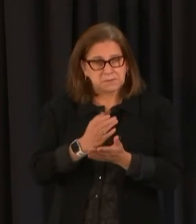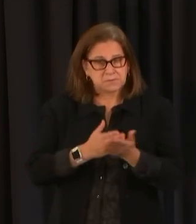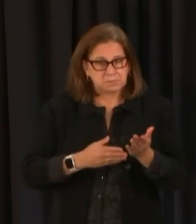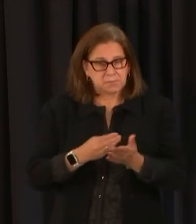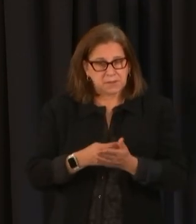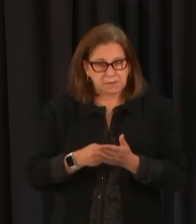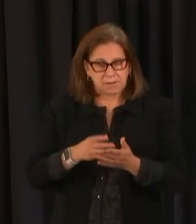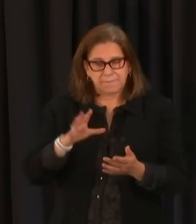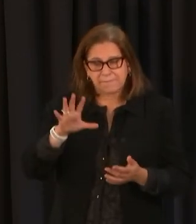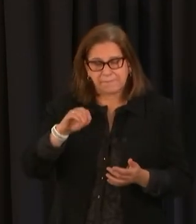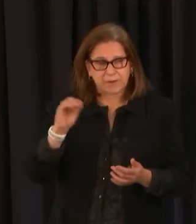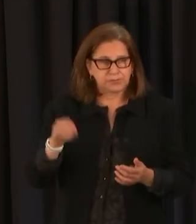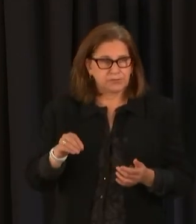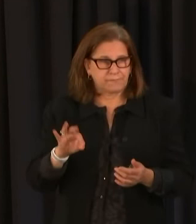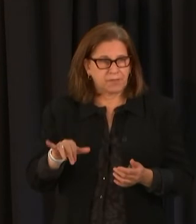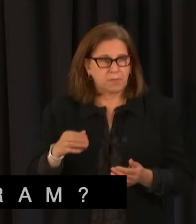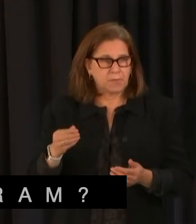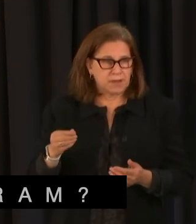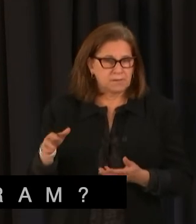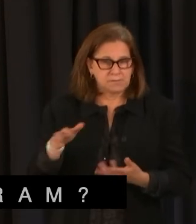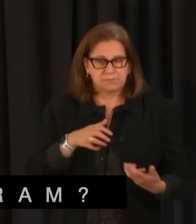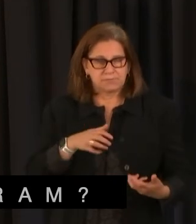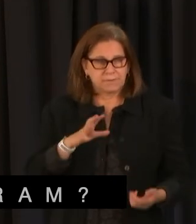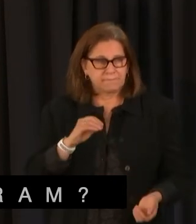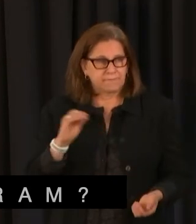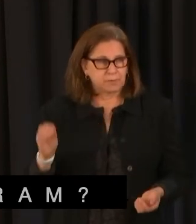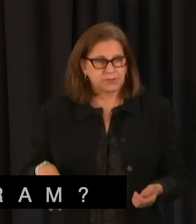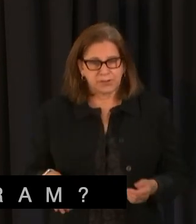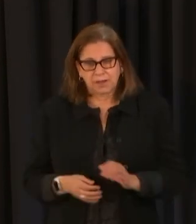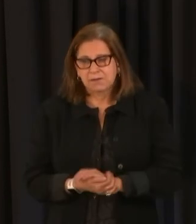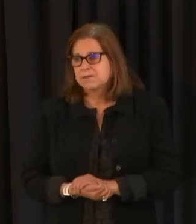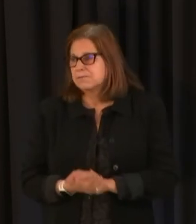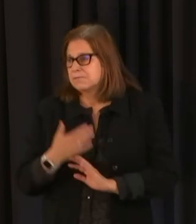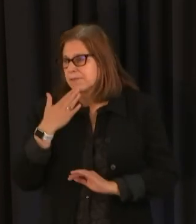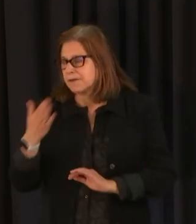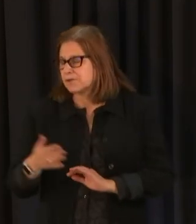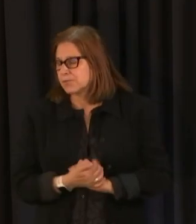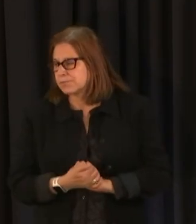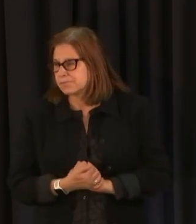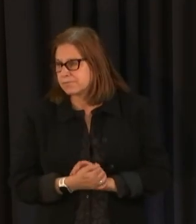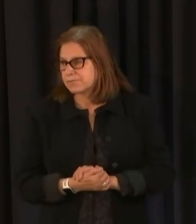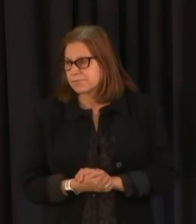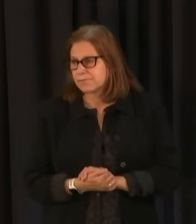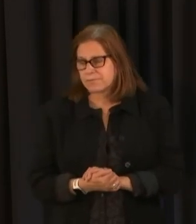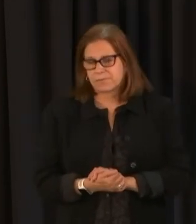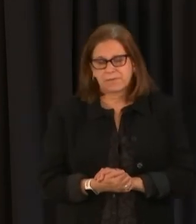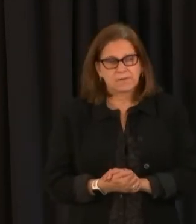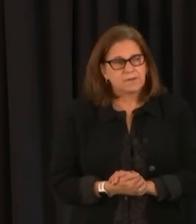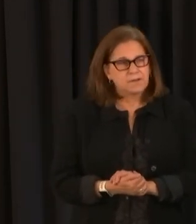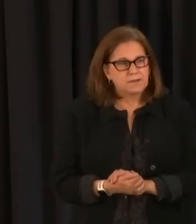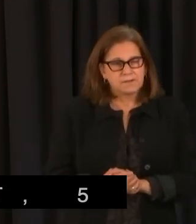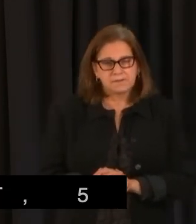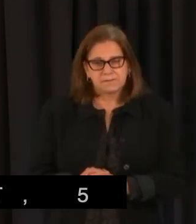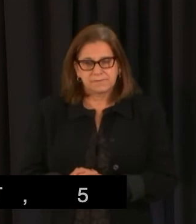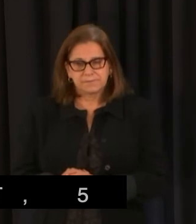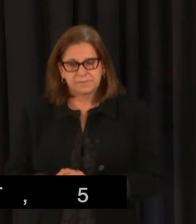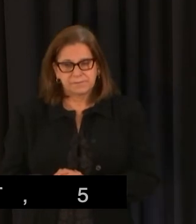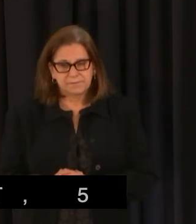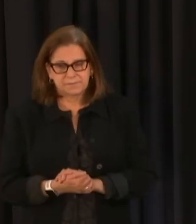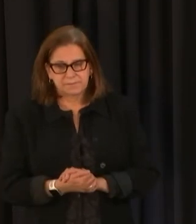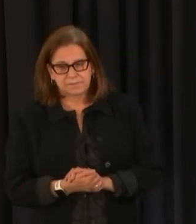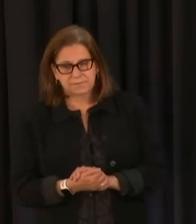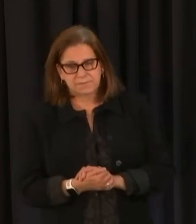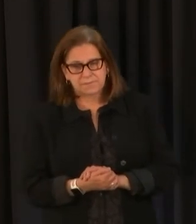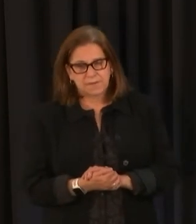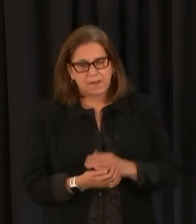probably 50% of that, 50% of 400 million. Thank you. Yes, Stephanie? Just a quick